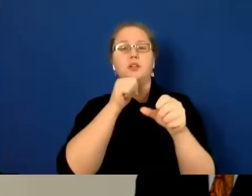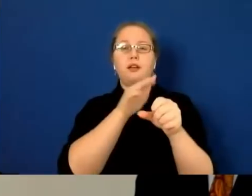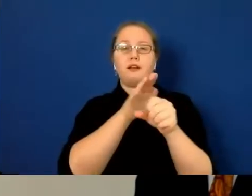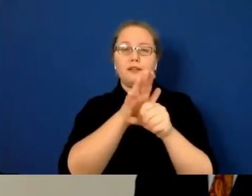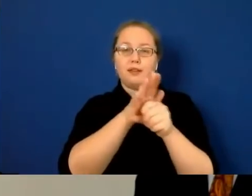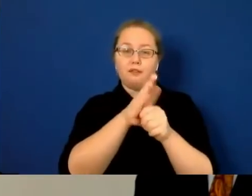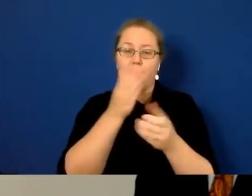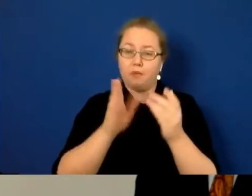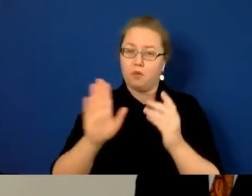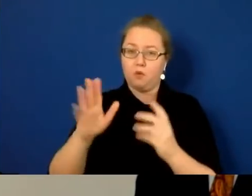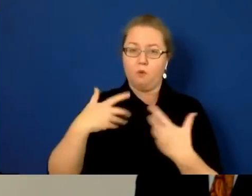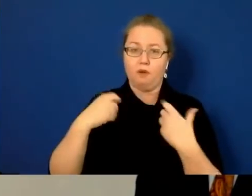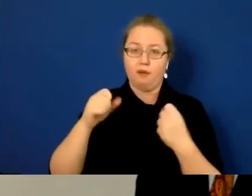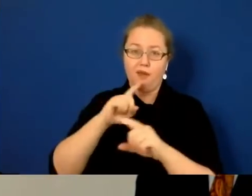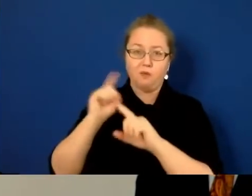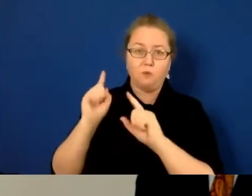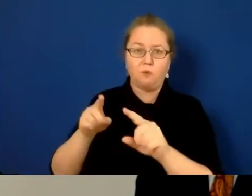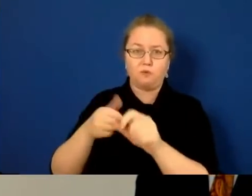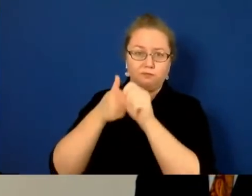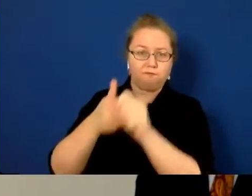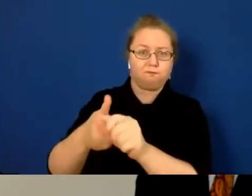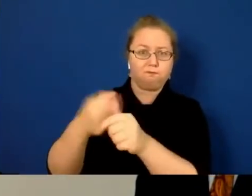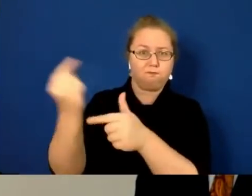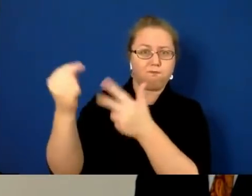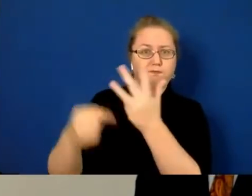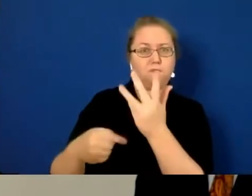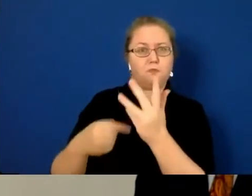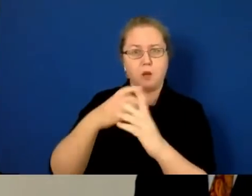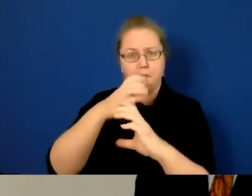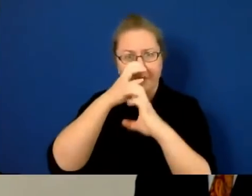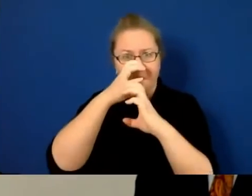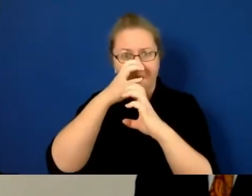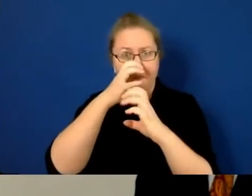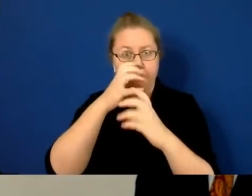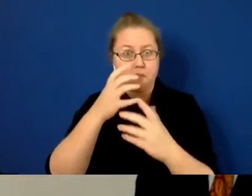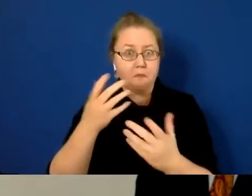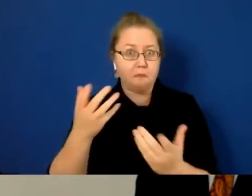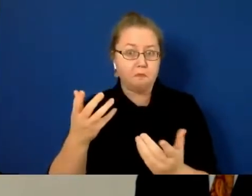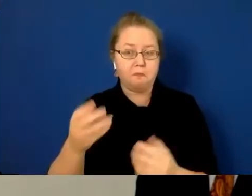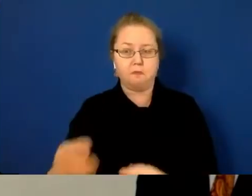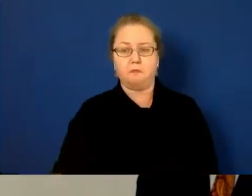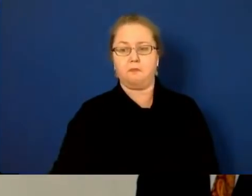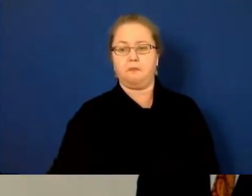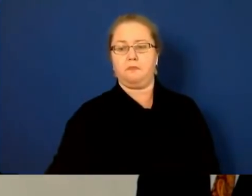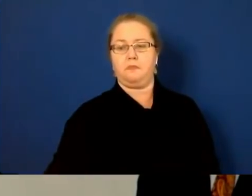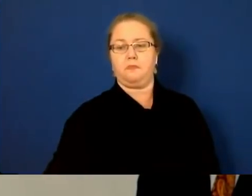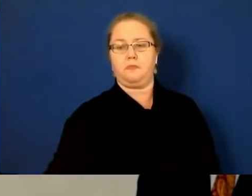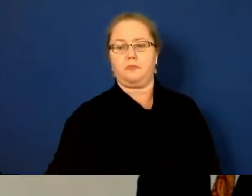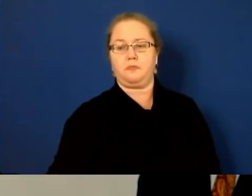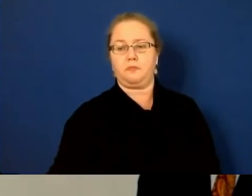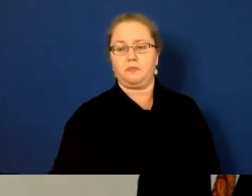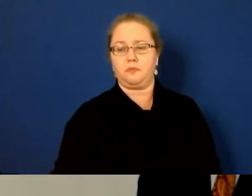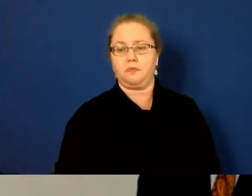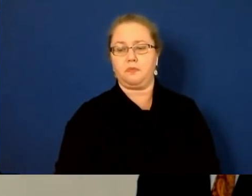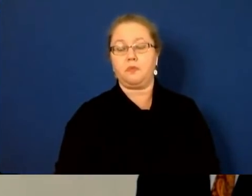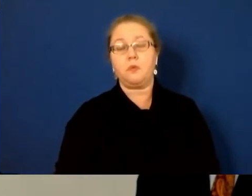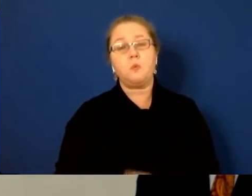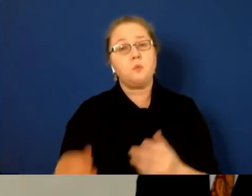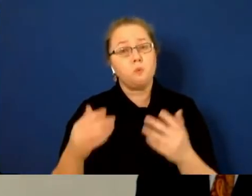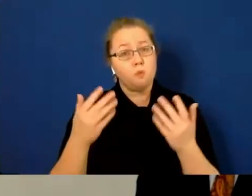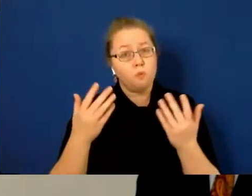to messaging in Fraser Health, specifically Fraser Health, could there be better messaging? Some people have suggested